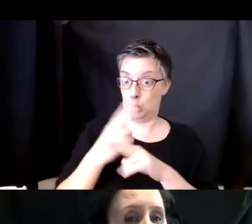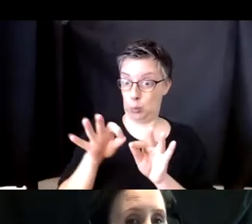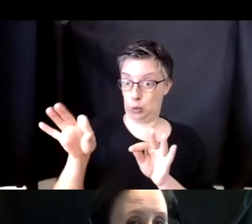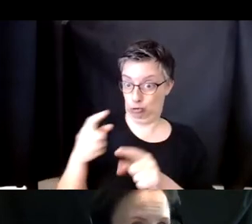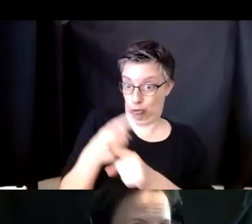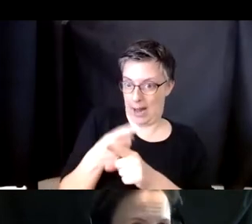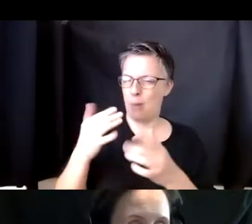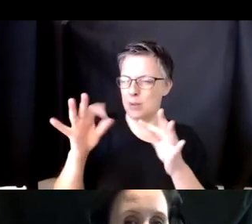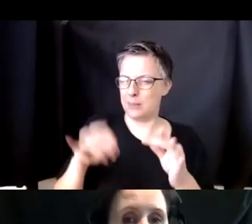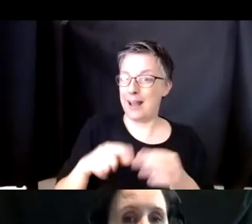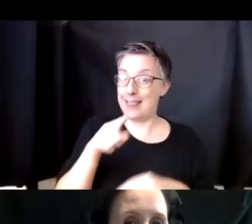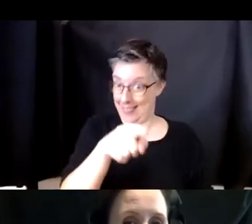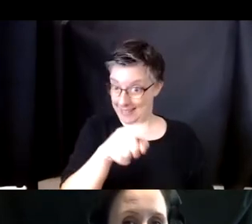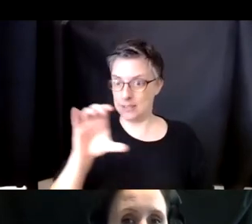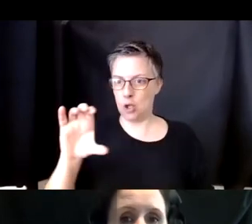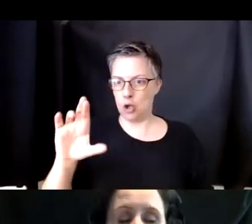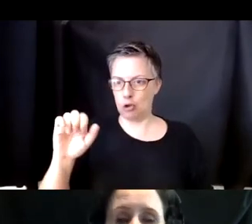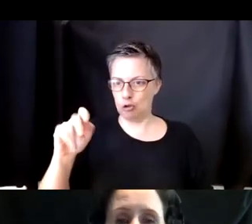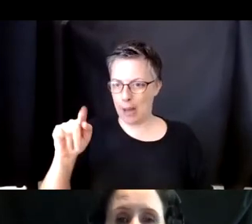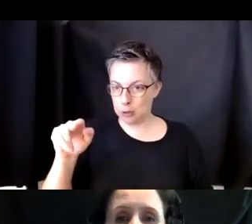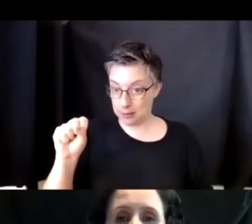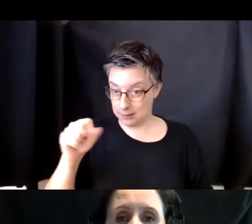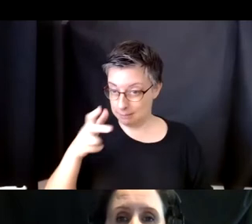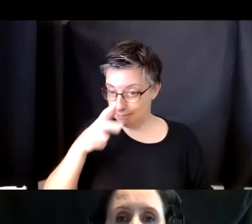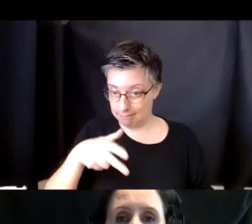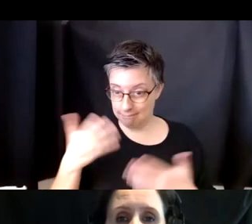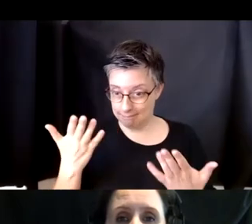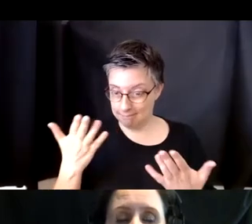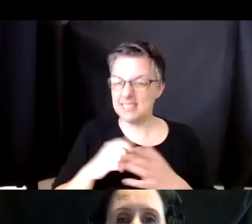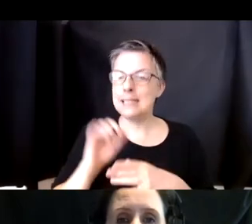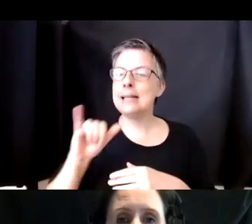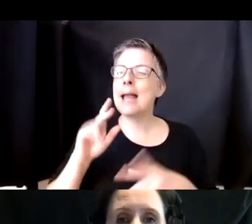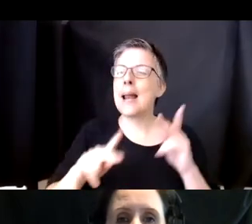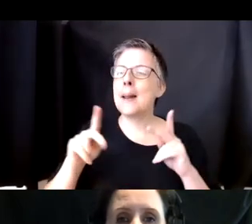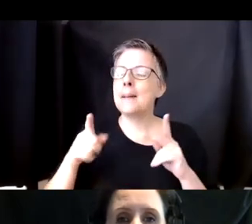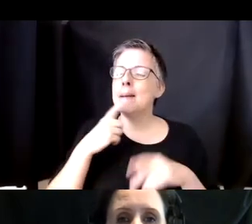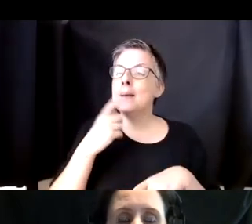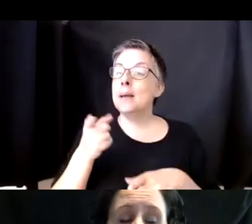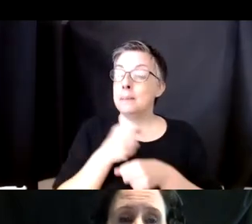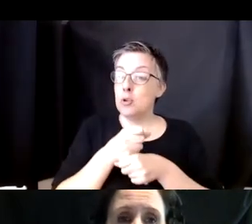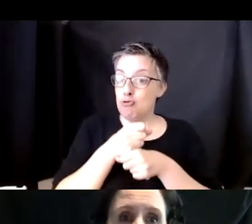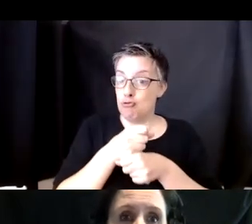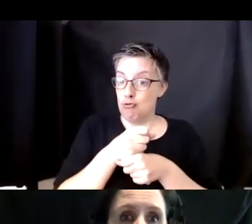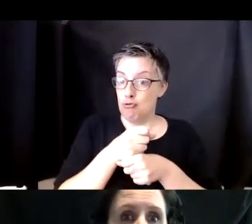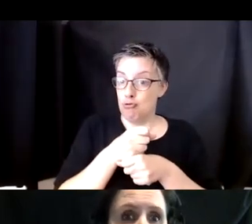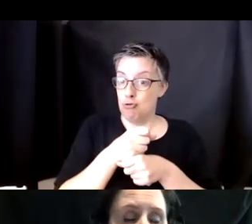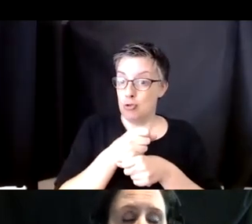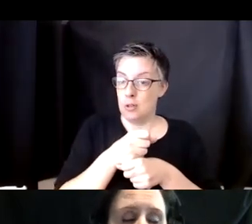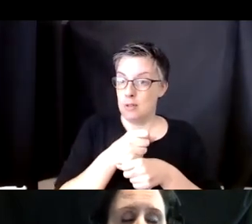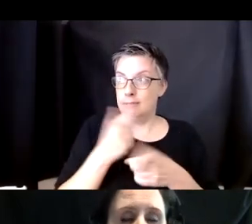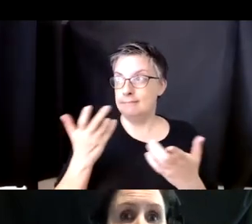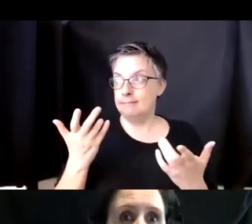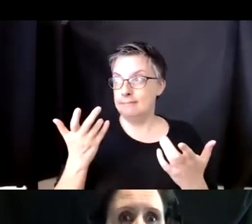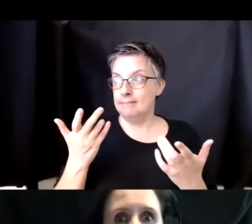what Craptions are. Craption is something that people create, for lack of a